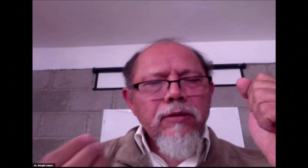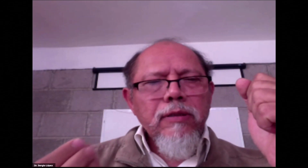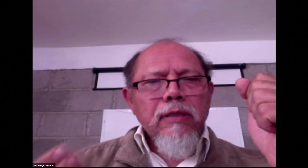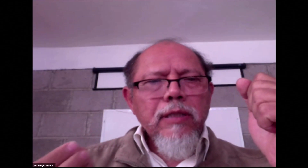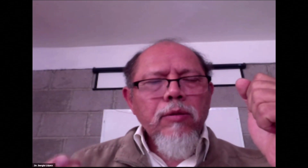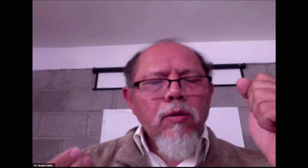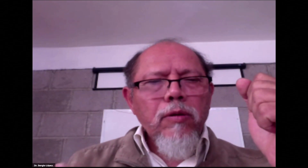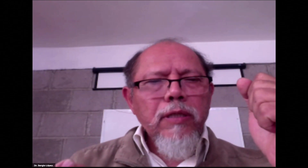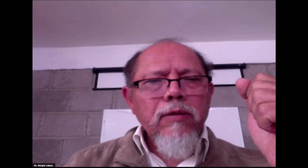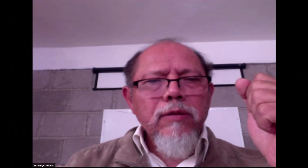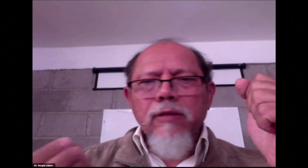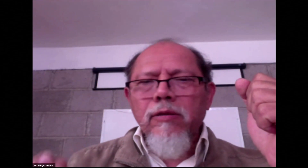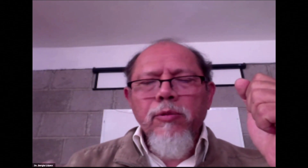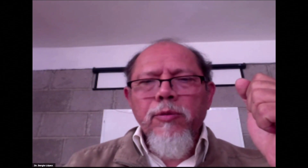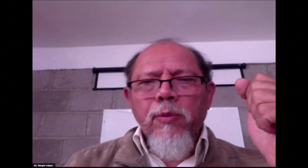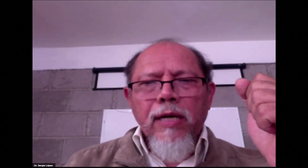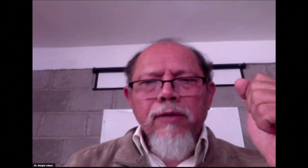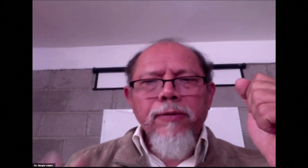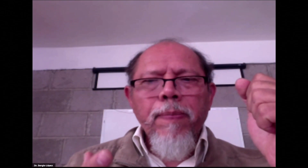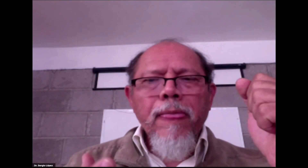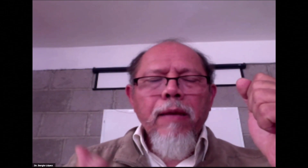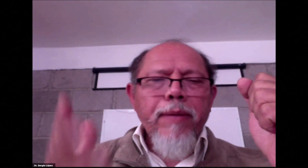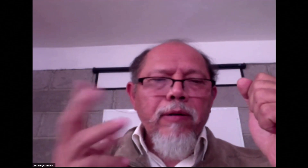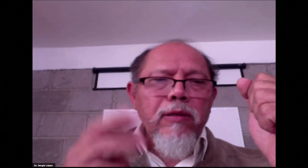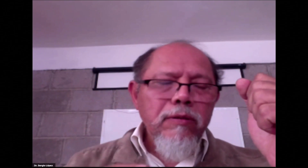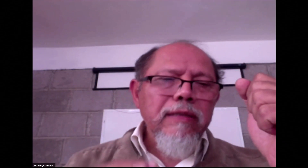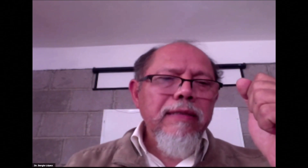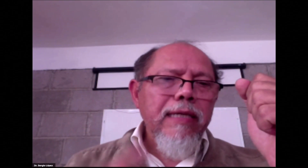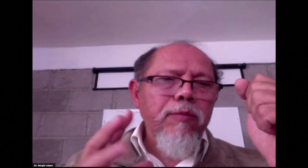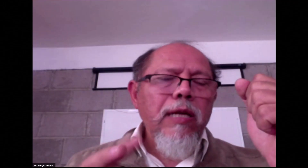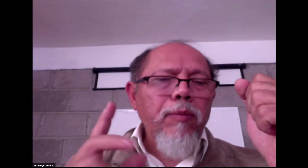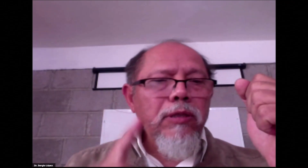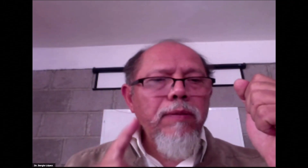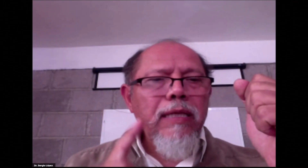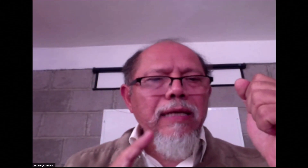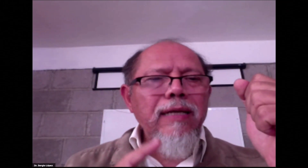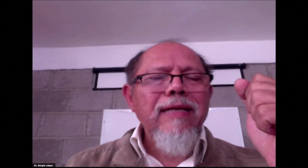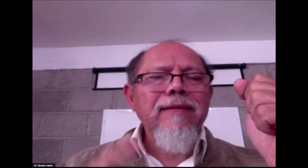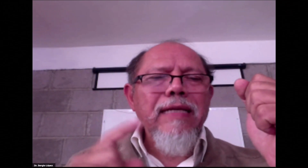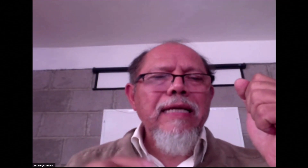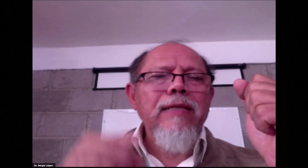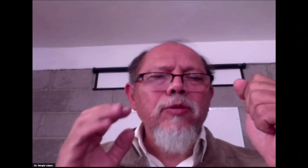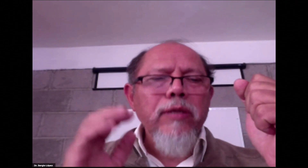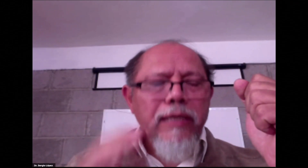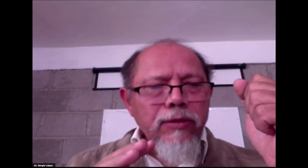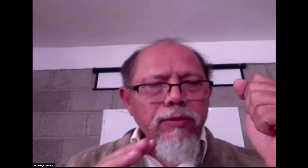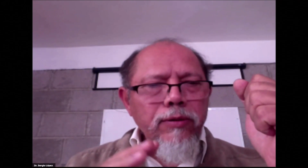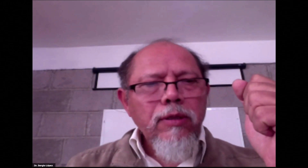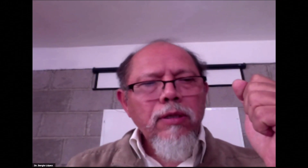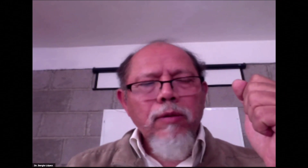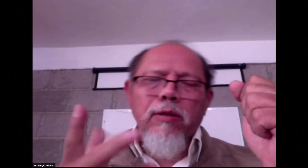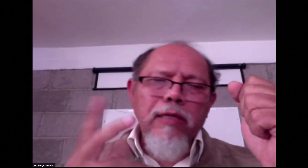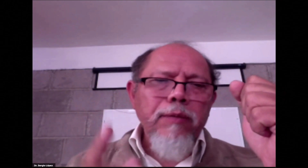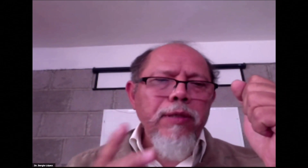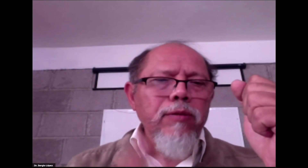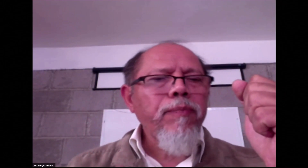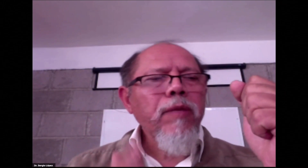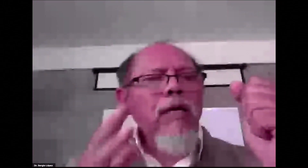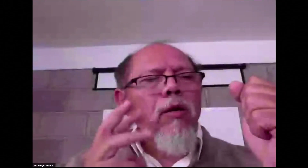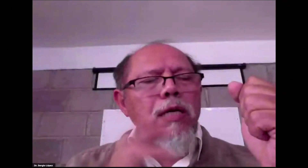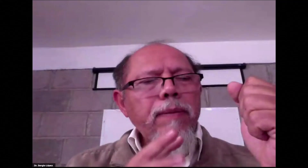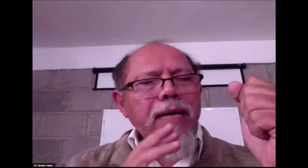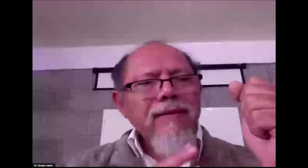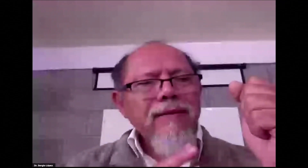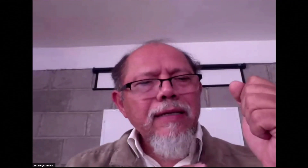plasticity and it has a series of neurological processes, but we have the possibility to make